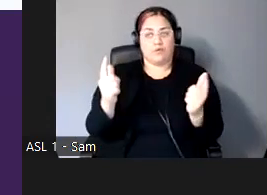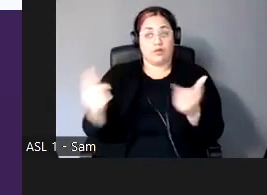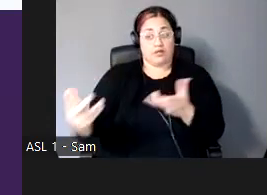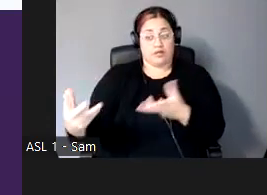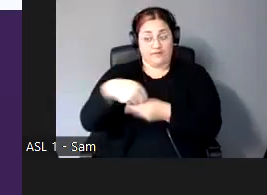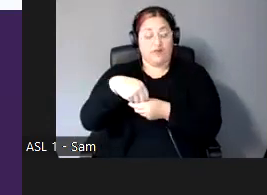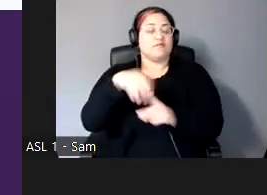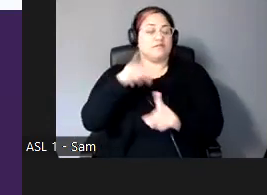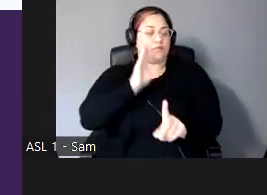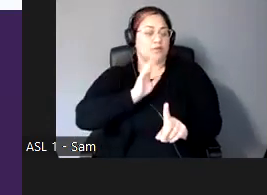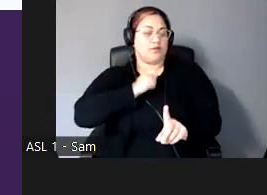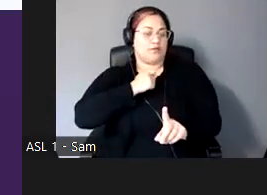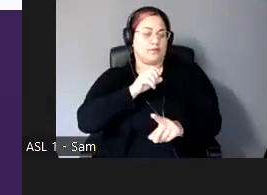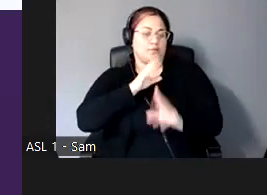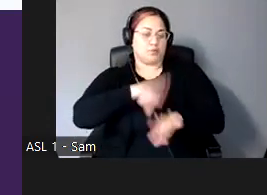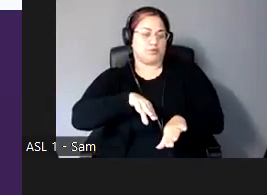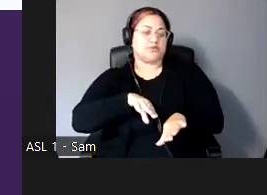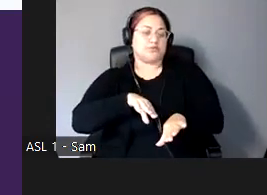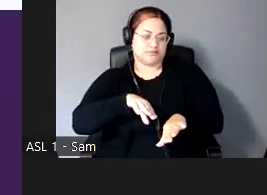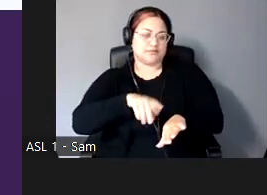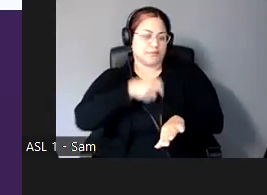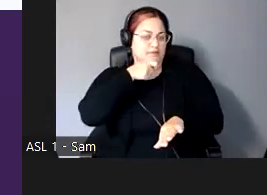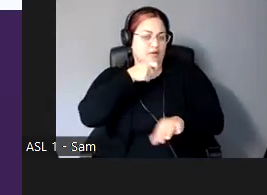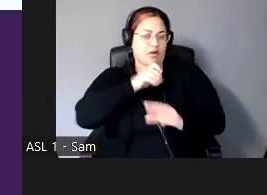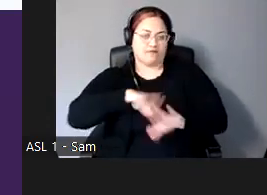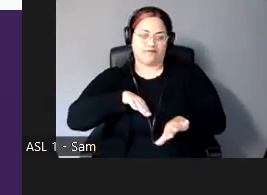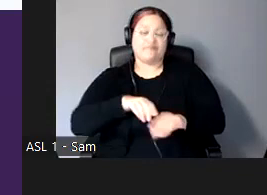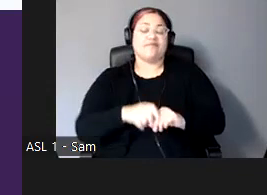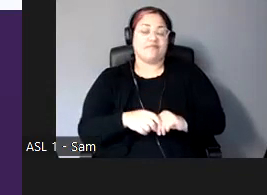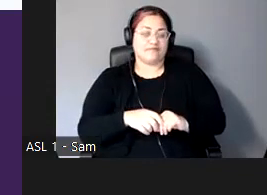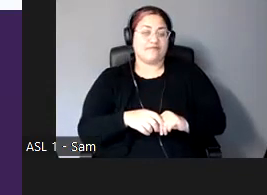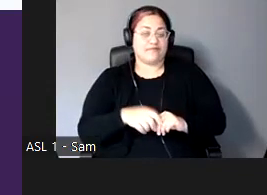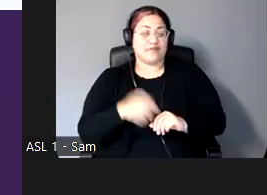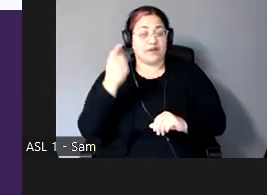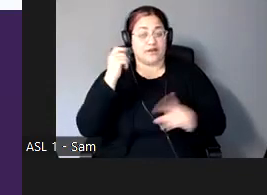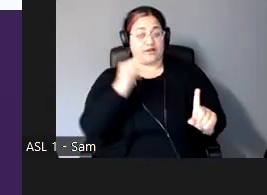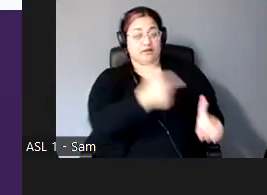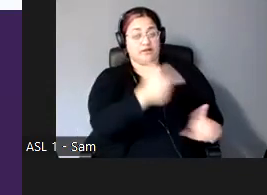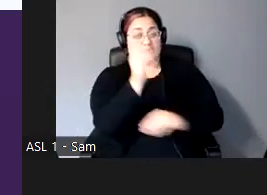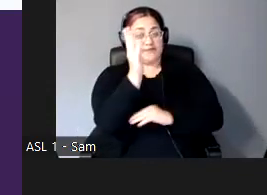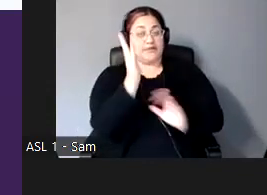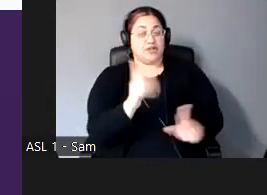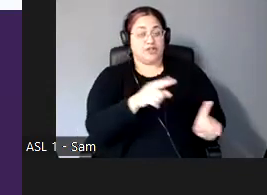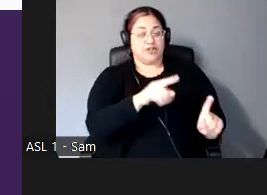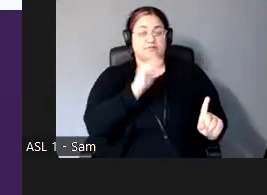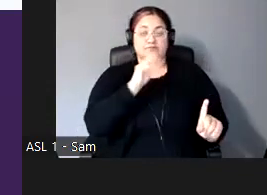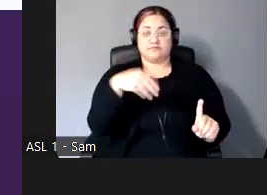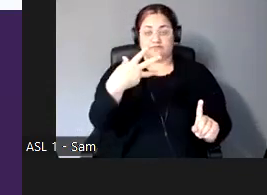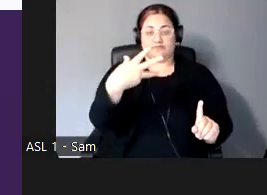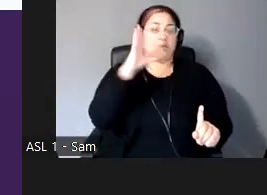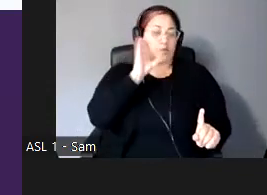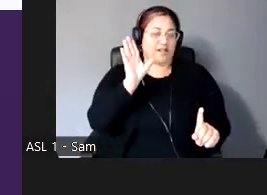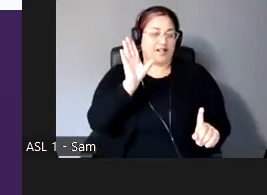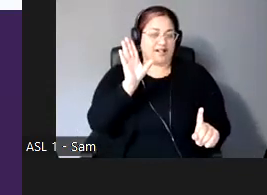will be visible when he's asked to present his presentation. As I mentioned, we do have ASL interpreters with